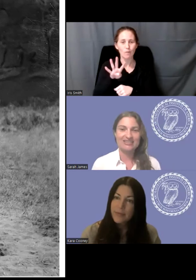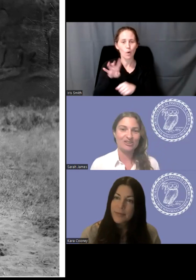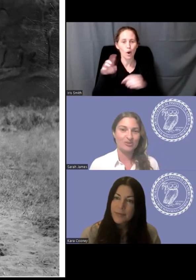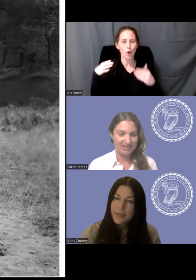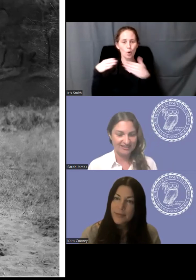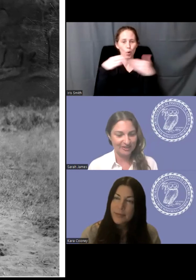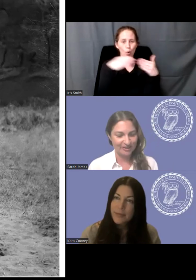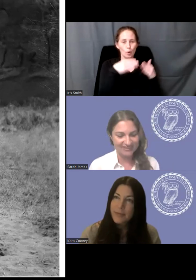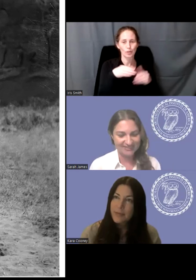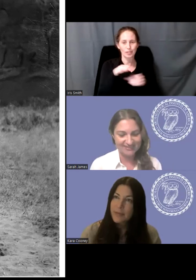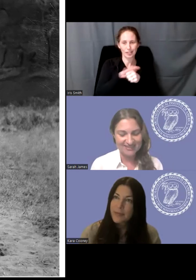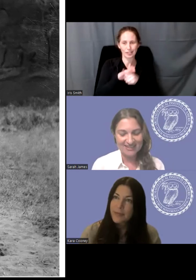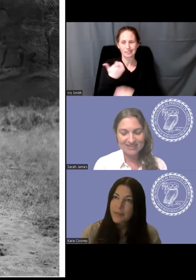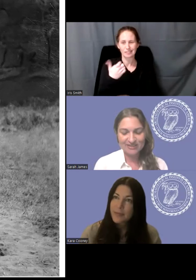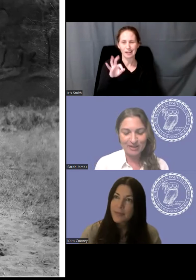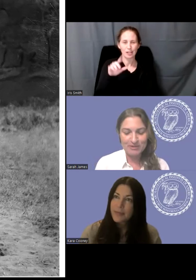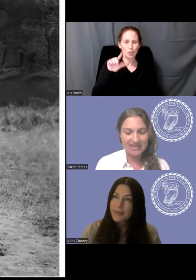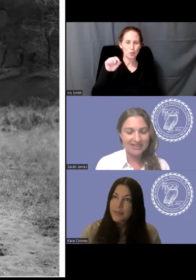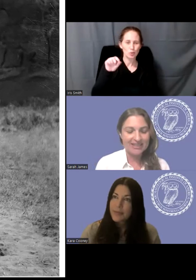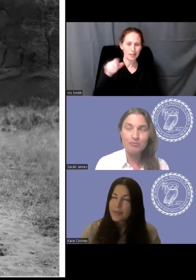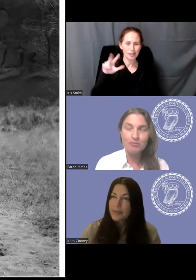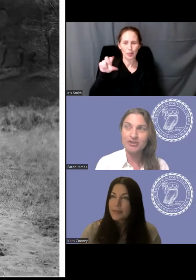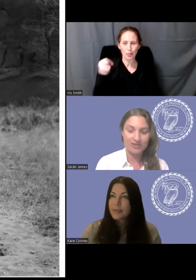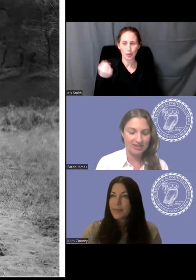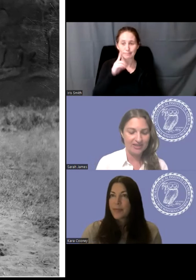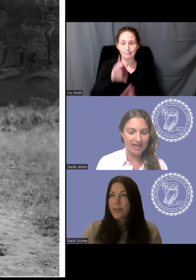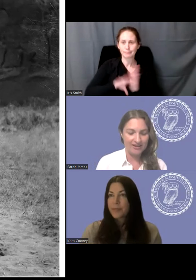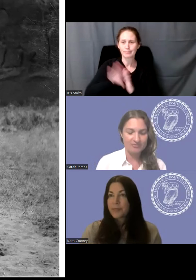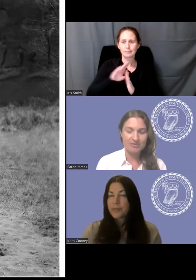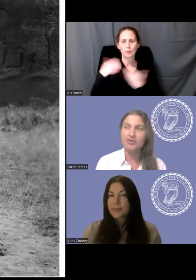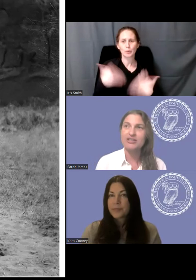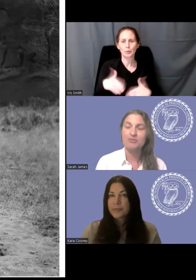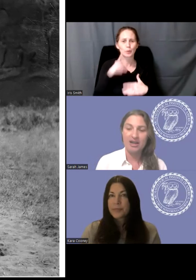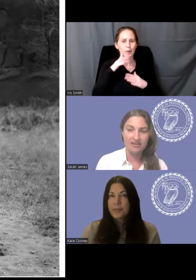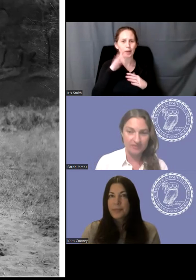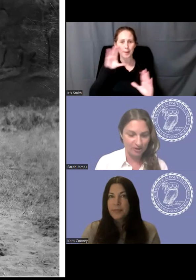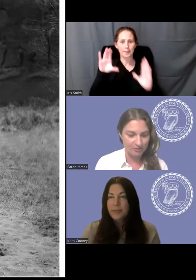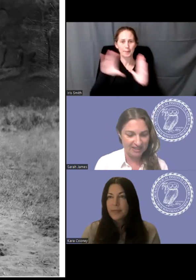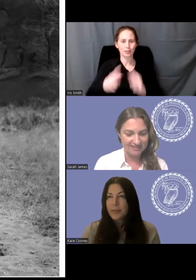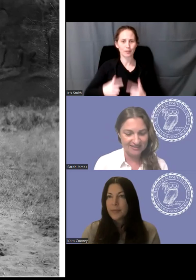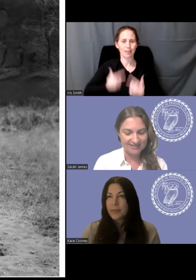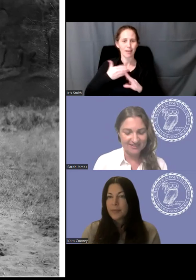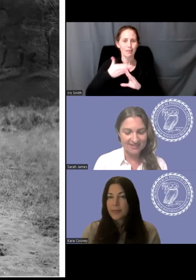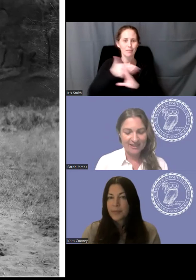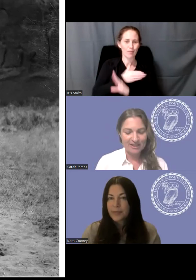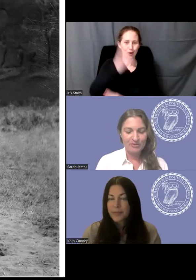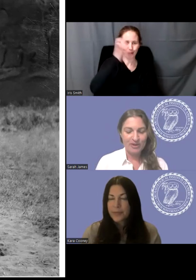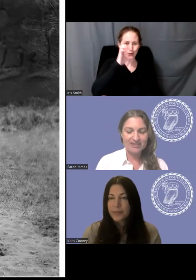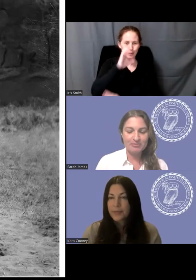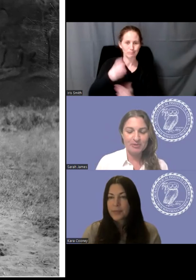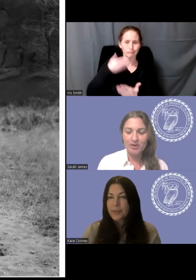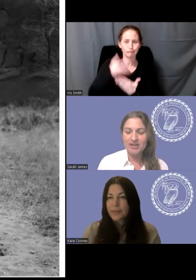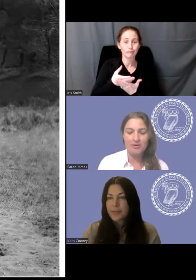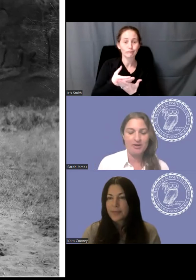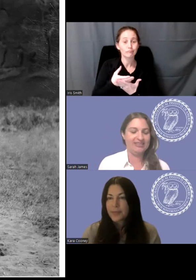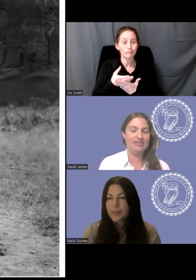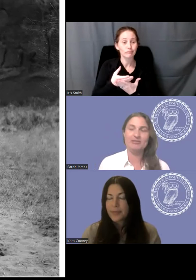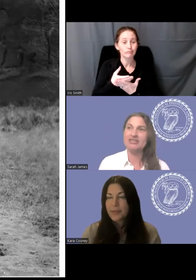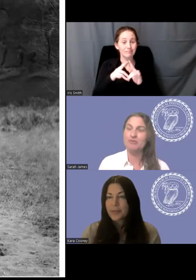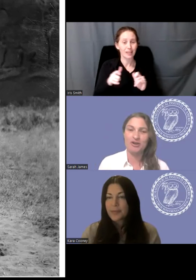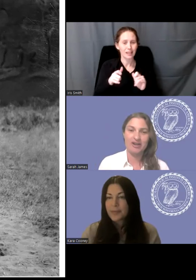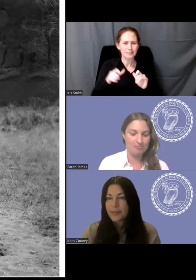the 1920s and 30s, developing a keen portrait of life before the arrival of Europeans. While exploring,